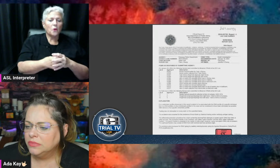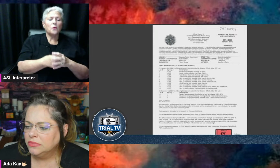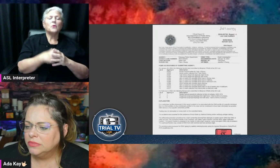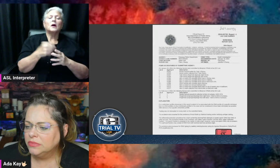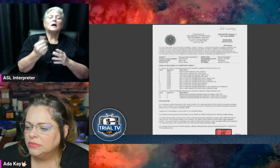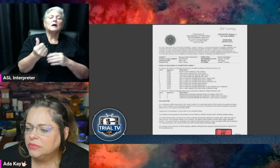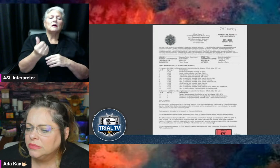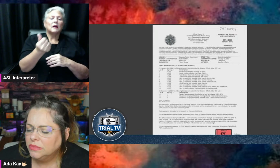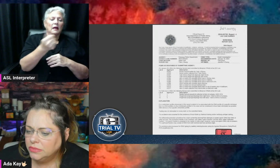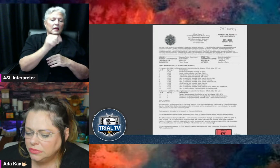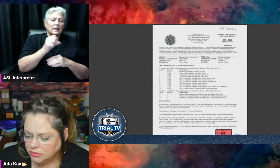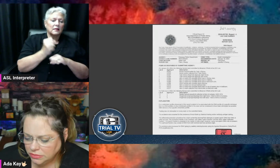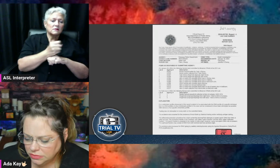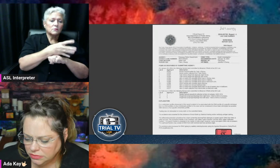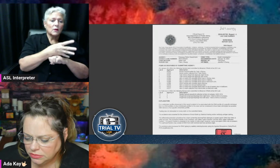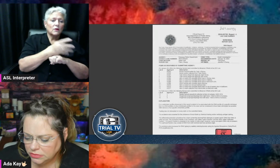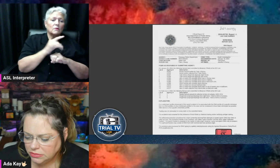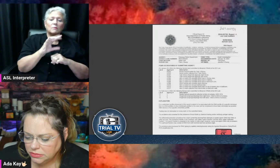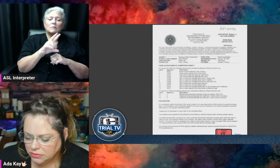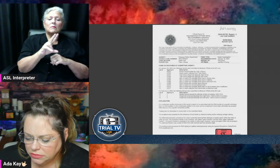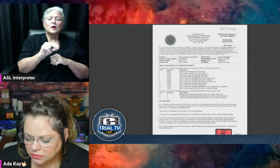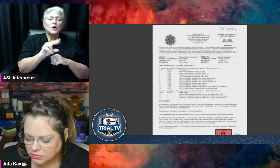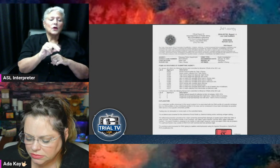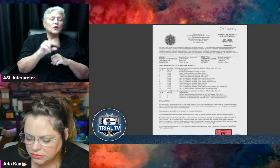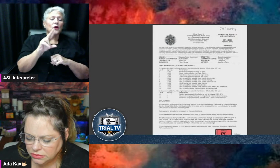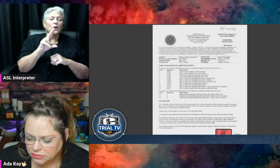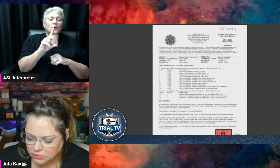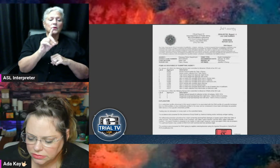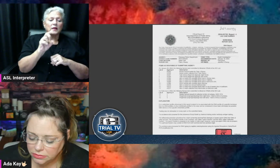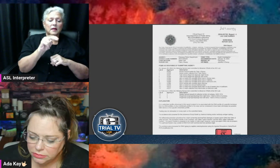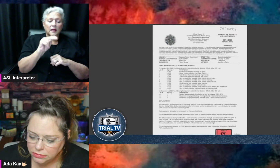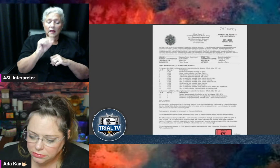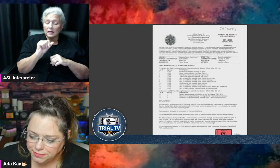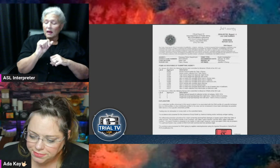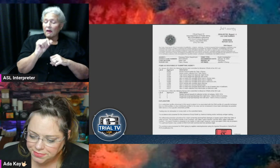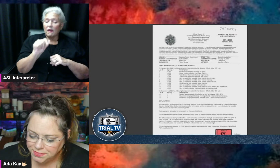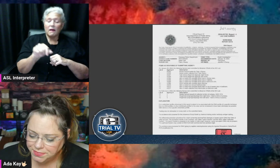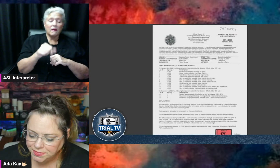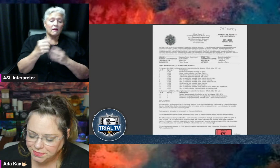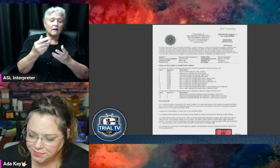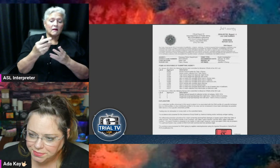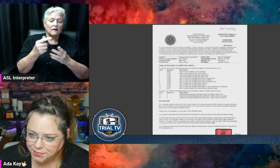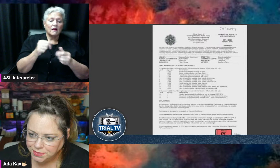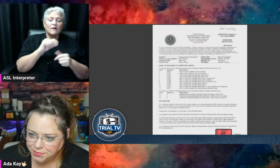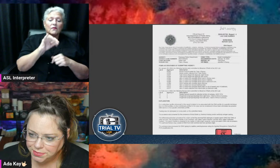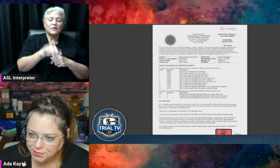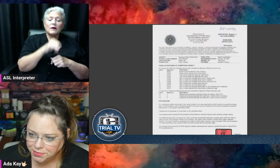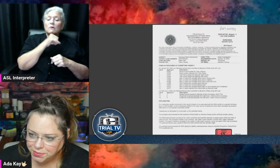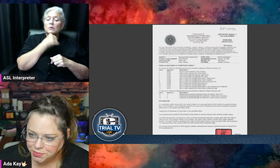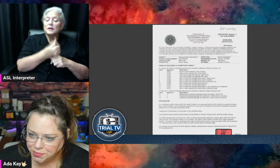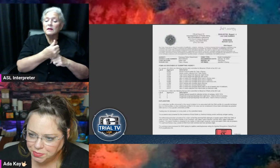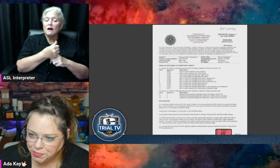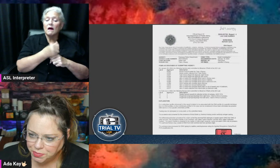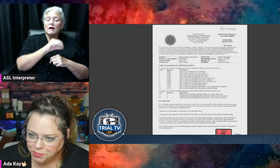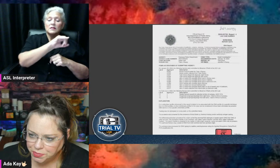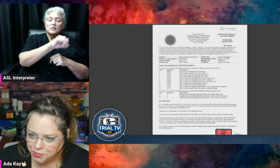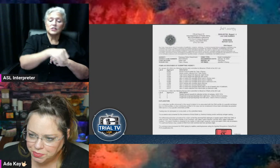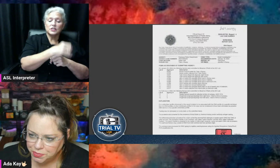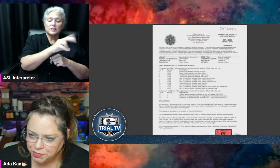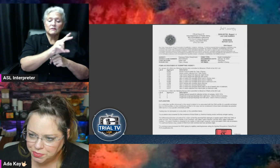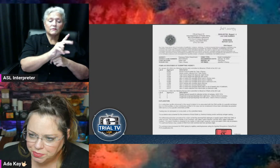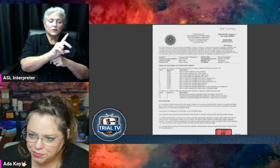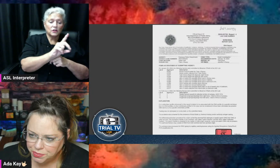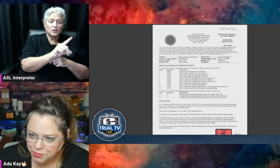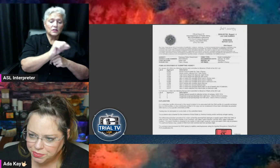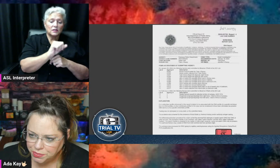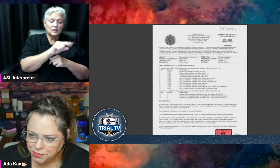observed, and no DNA factors foreign to Jennifer Dazey were detected in the profiles developed from the epithelial fraction